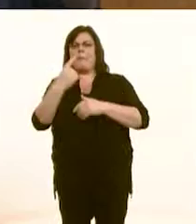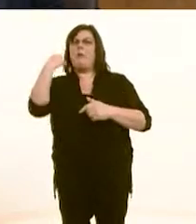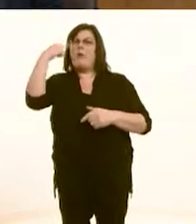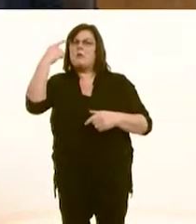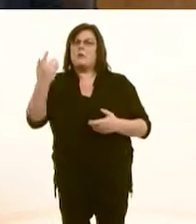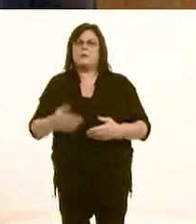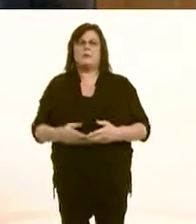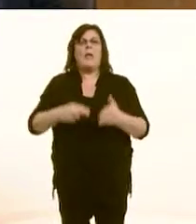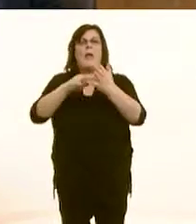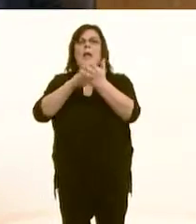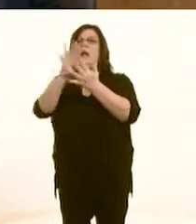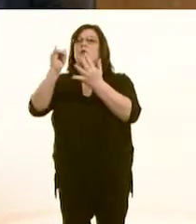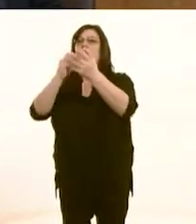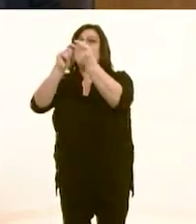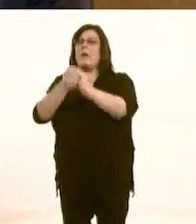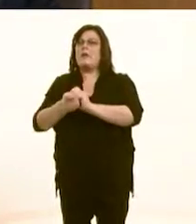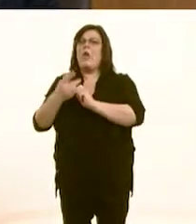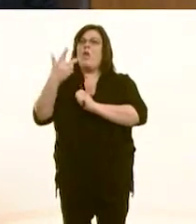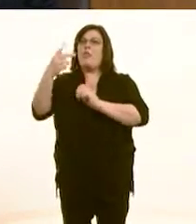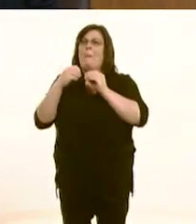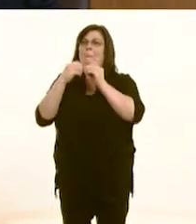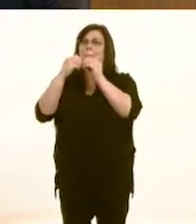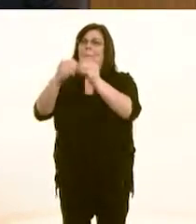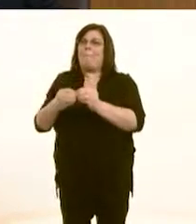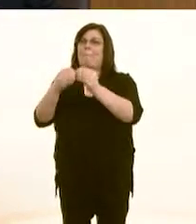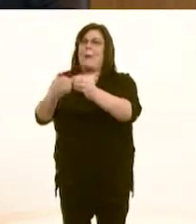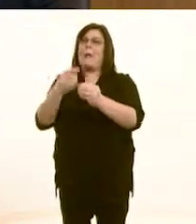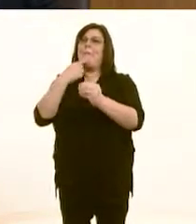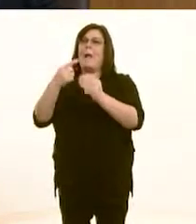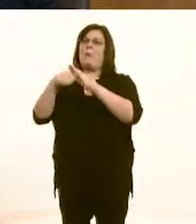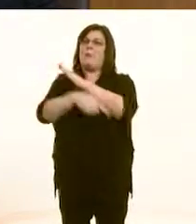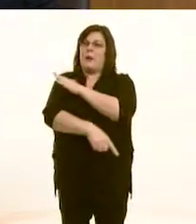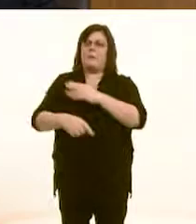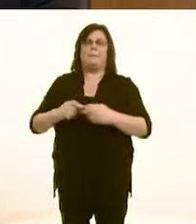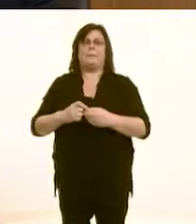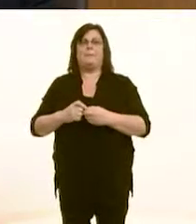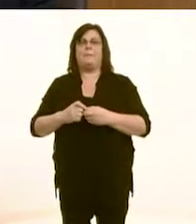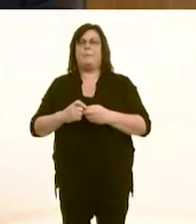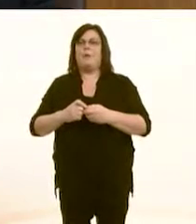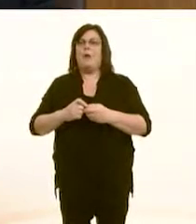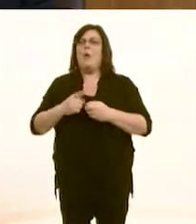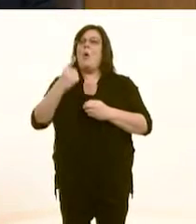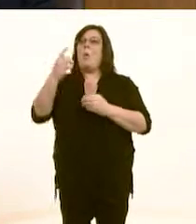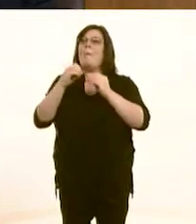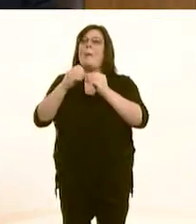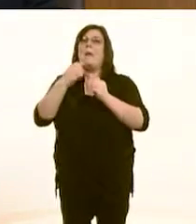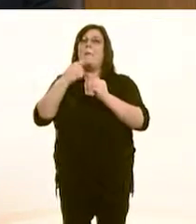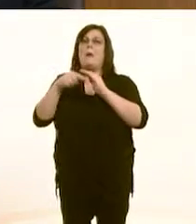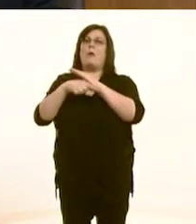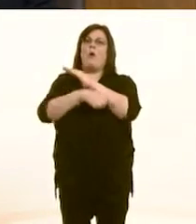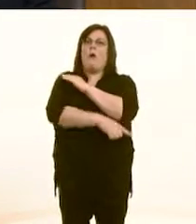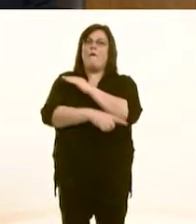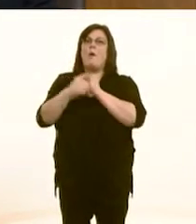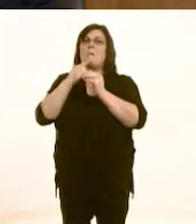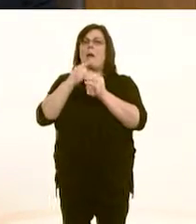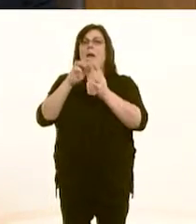NHS reorganisation, £3 billion down the tubes. You wasted over £1 billion firing and